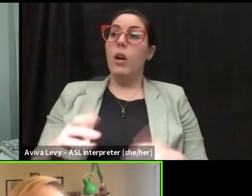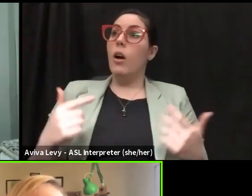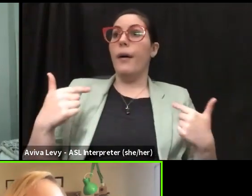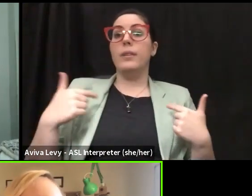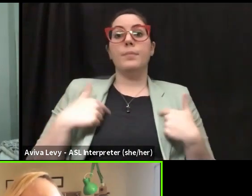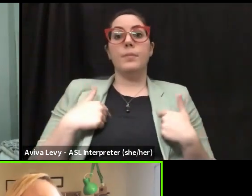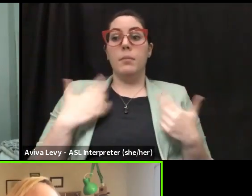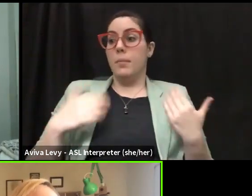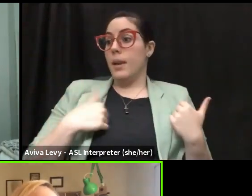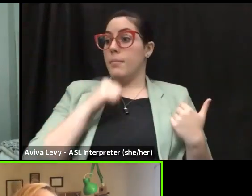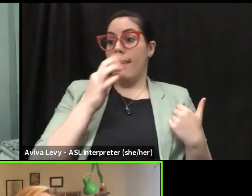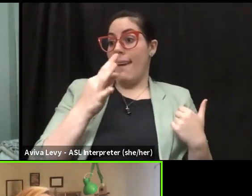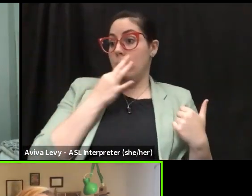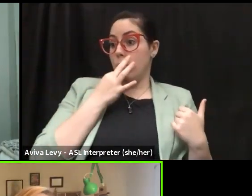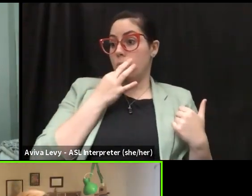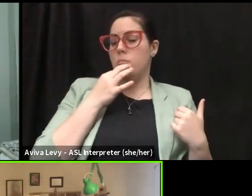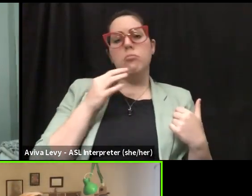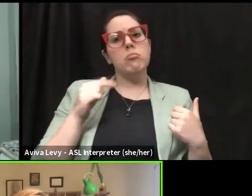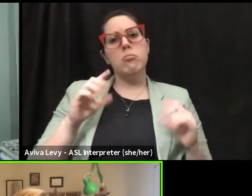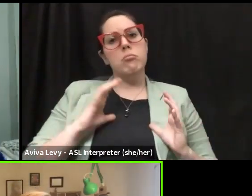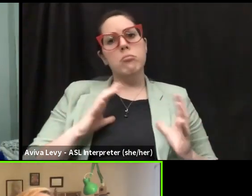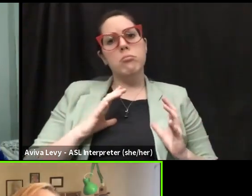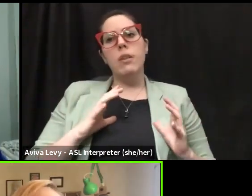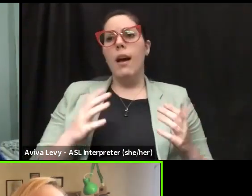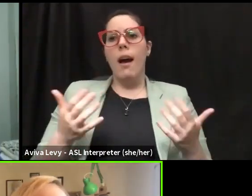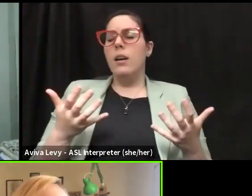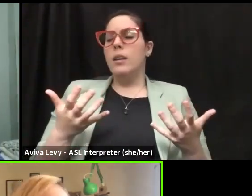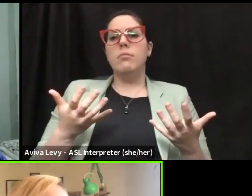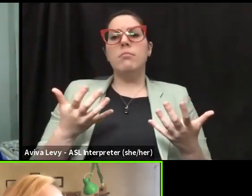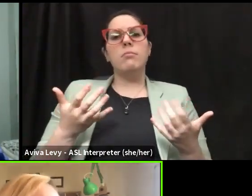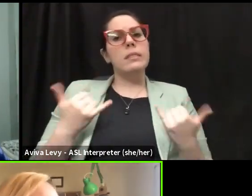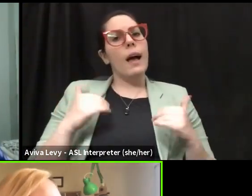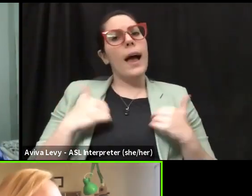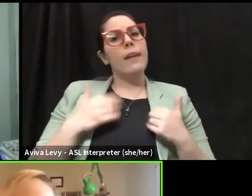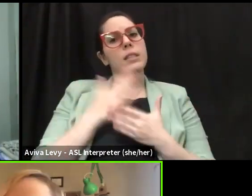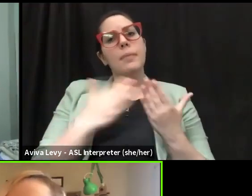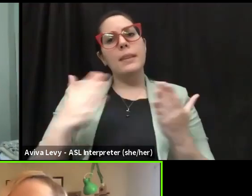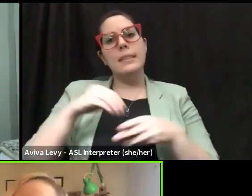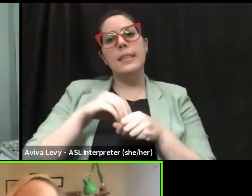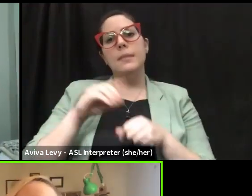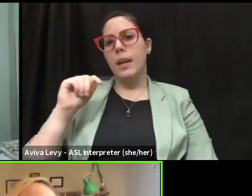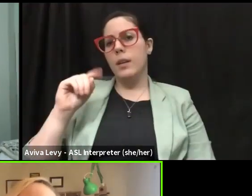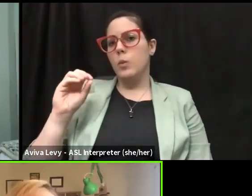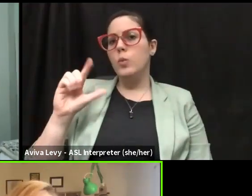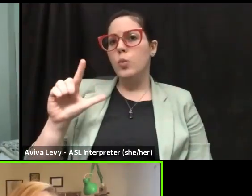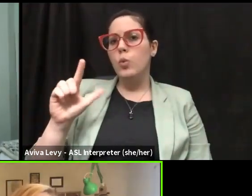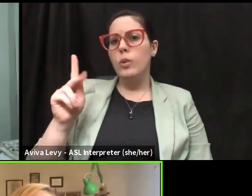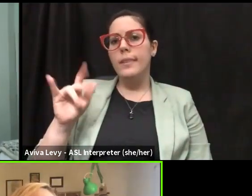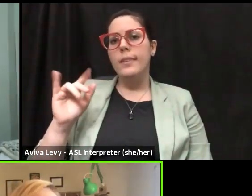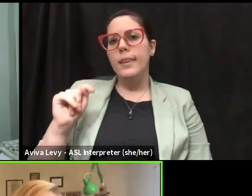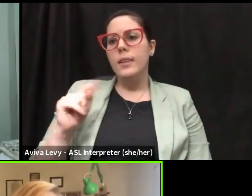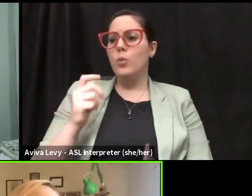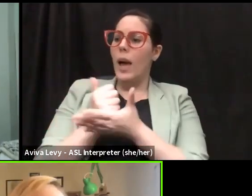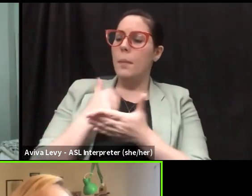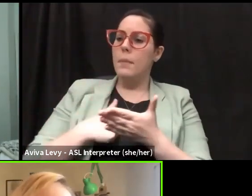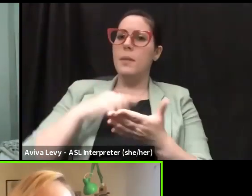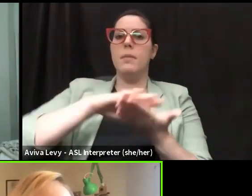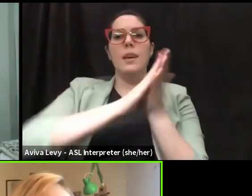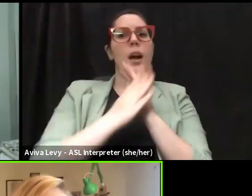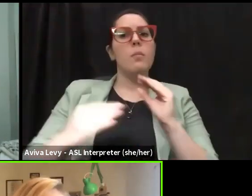an expert, I have a few, I'm going to add a few things in my tool belt so that I can be more mindful of power and privilege